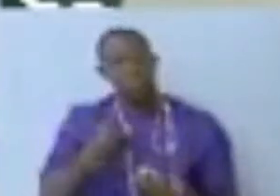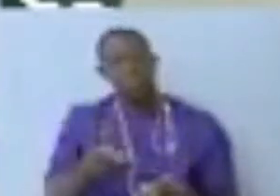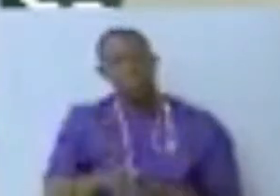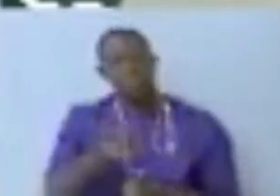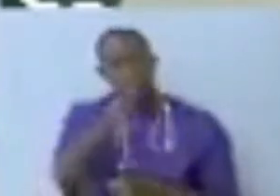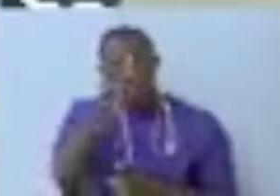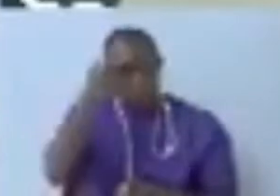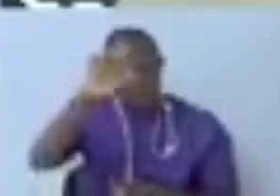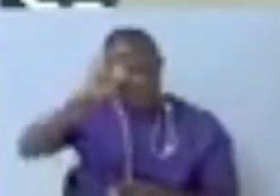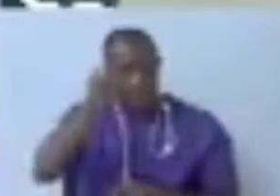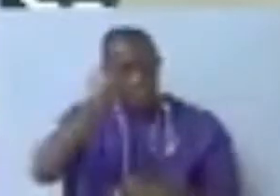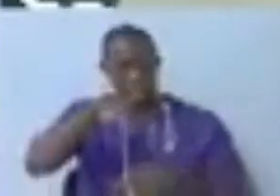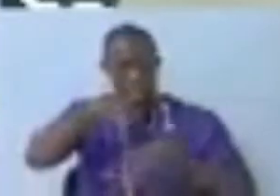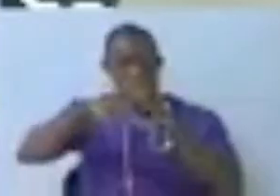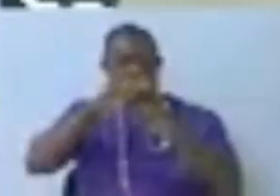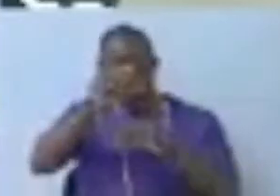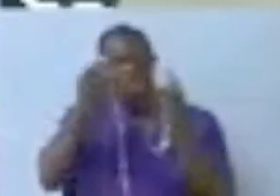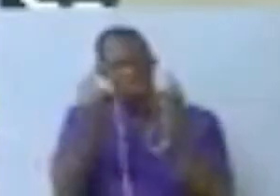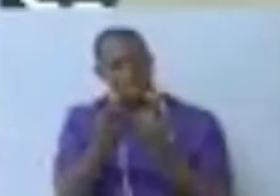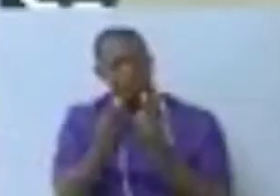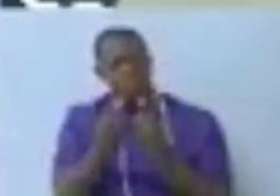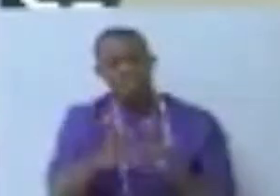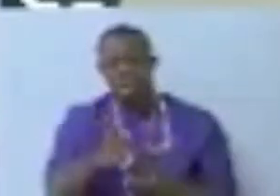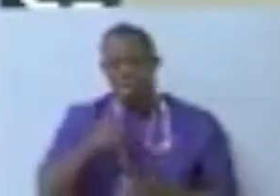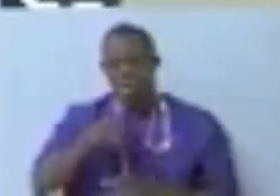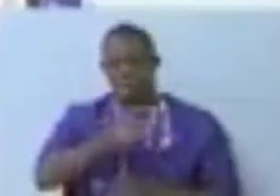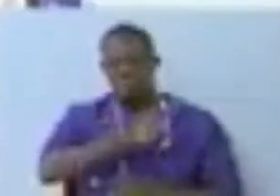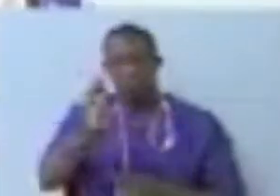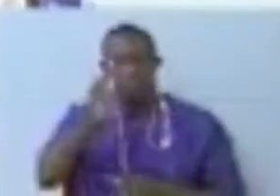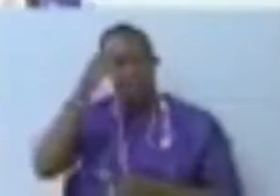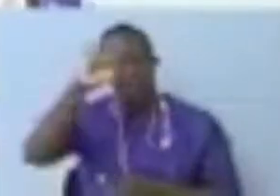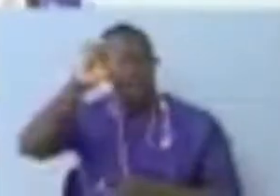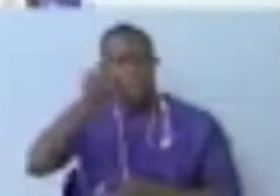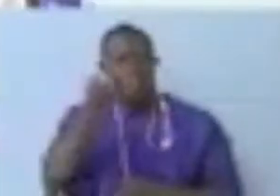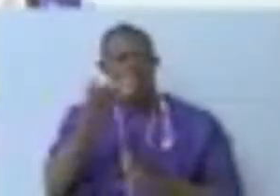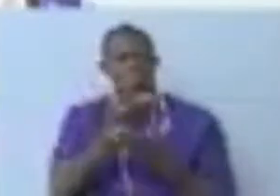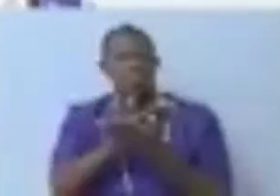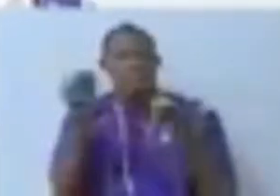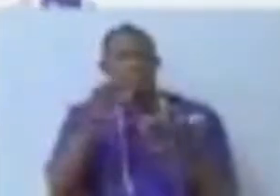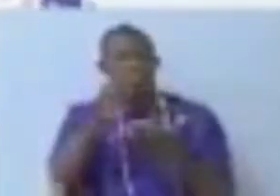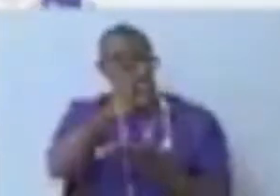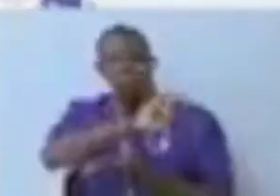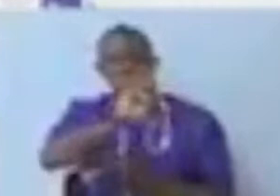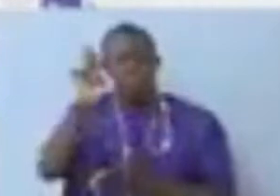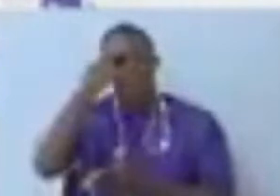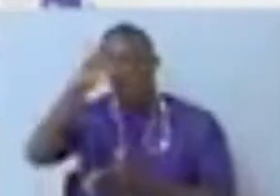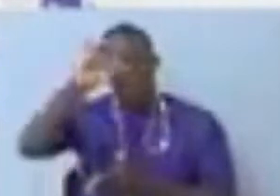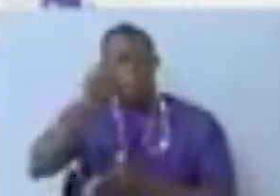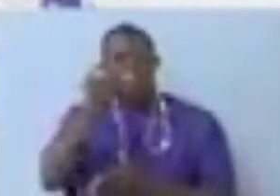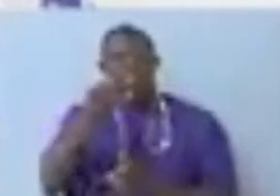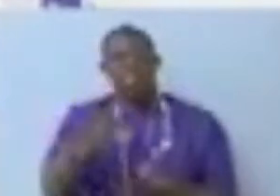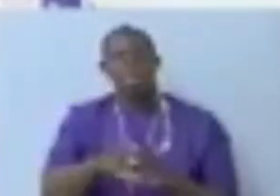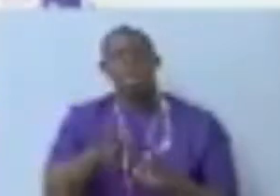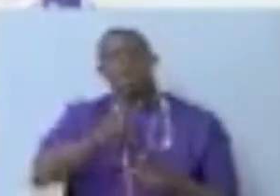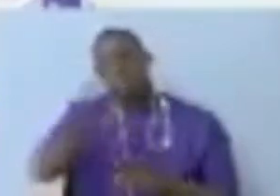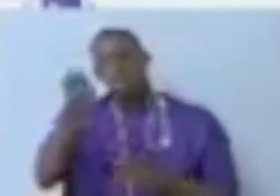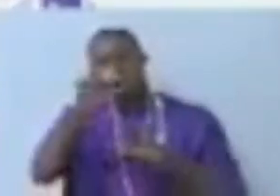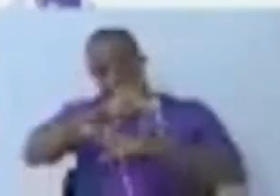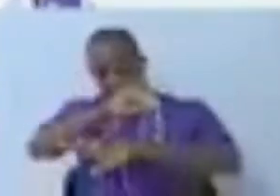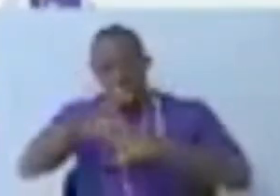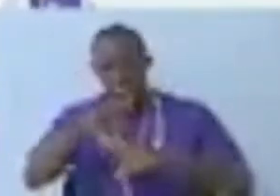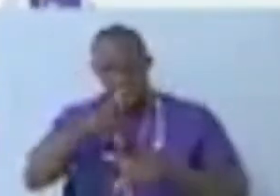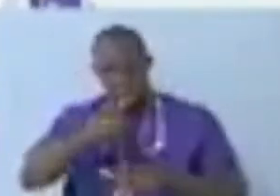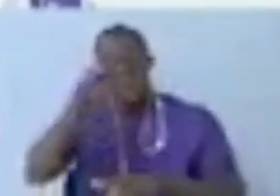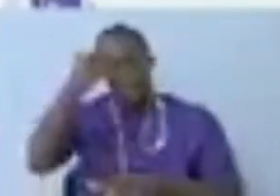you agree? I do not agree. Why don't you agree? To some extent I agree, to some extent I do